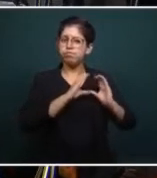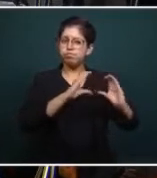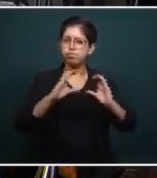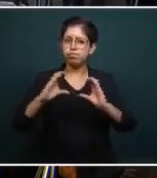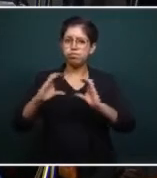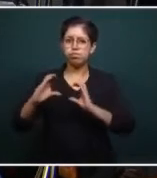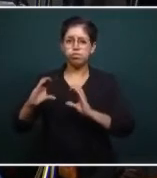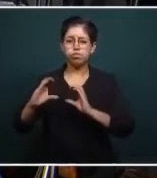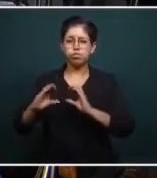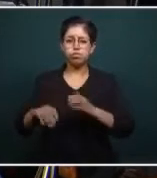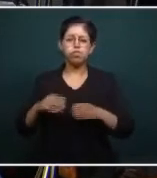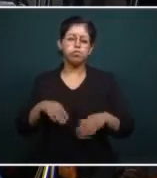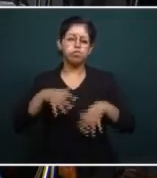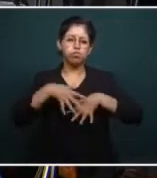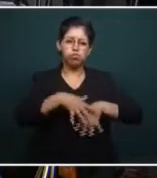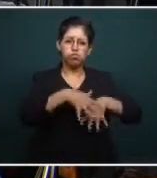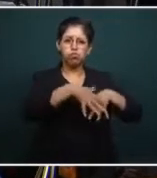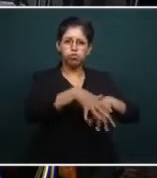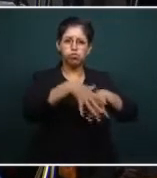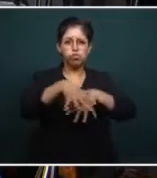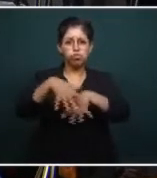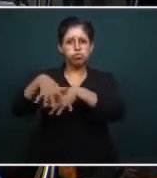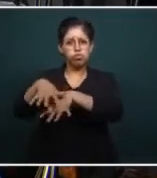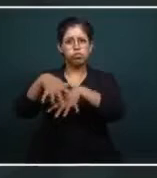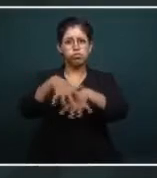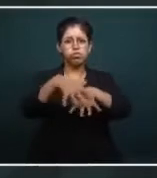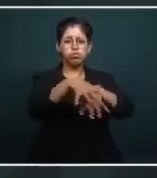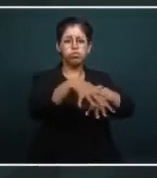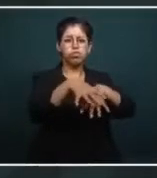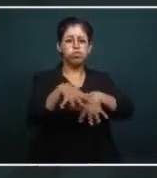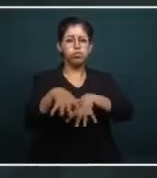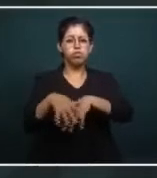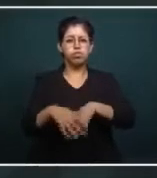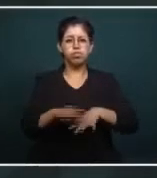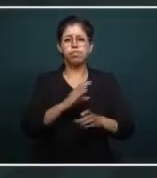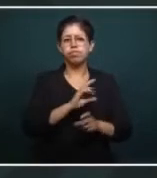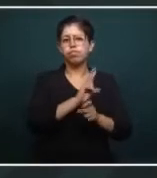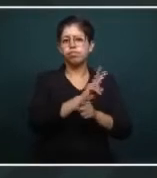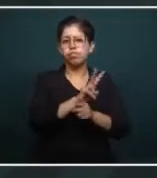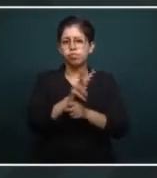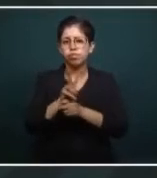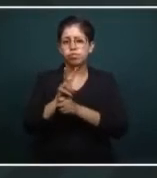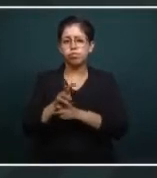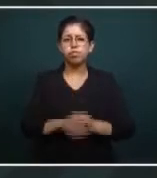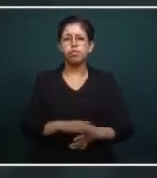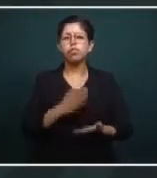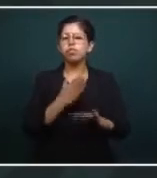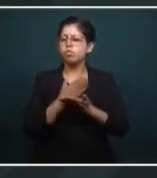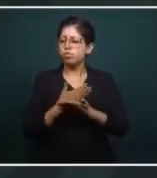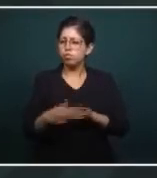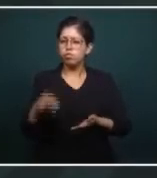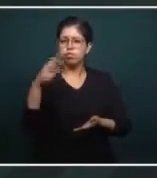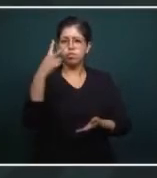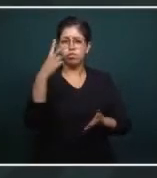doing security in a private way in certain areas. We also have